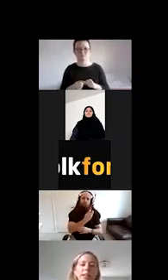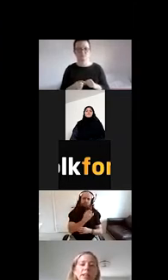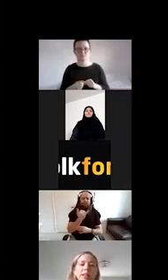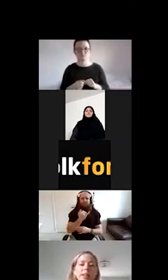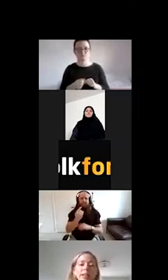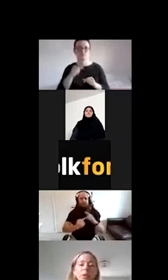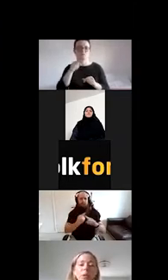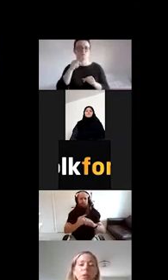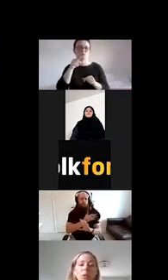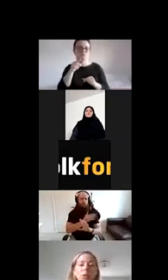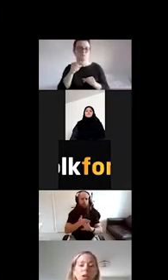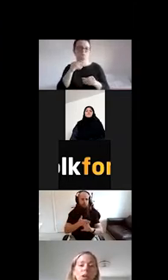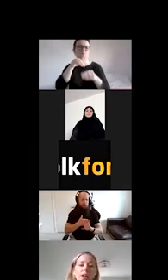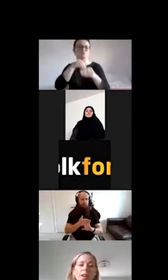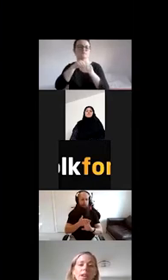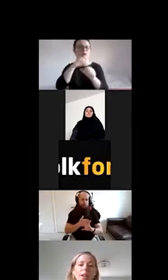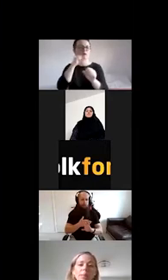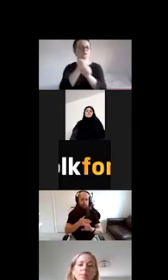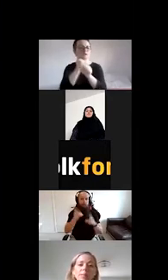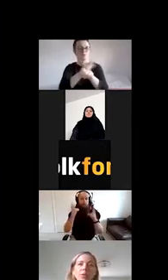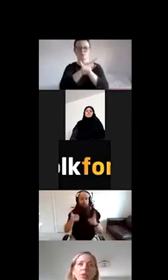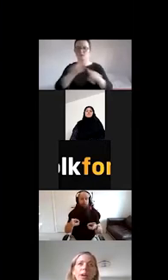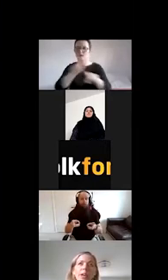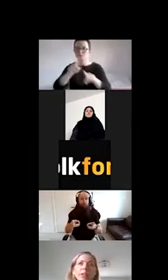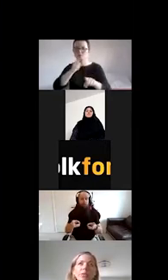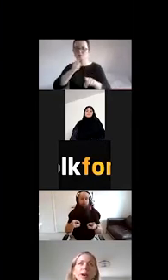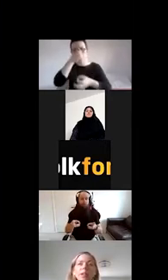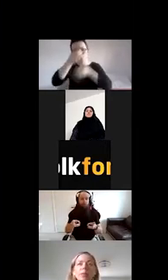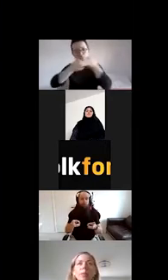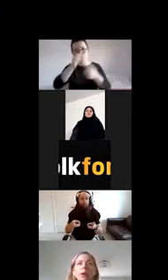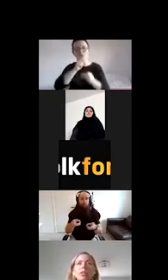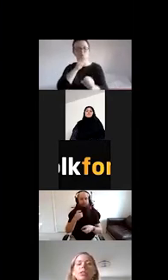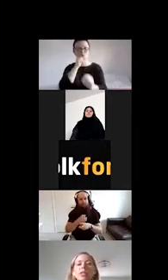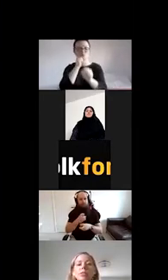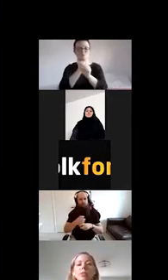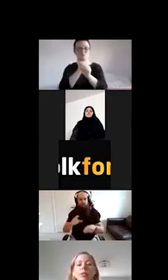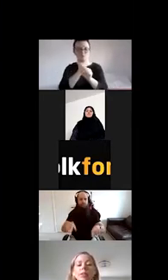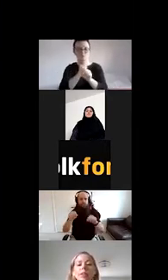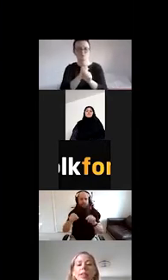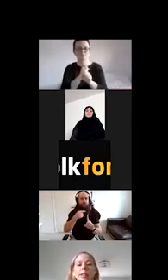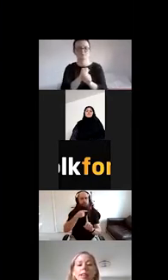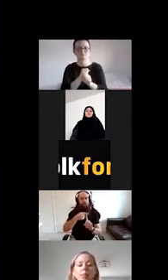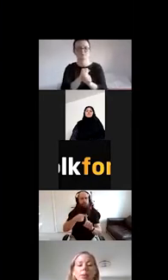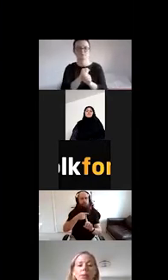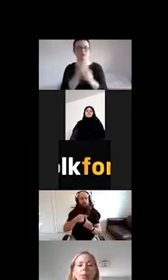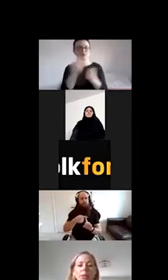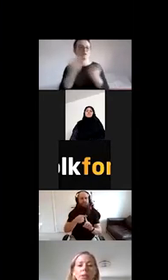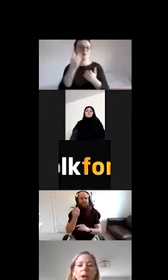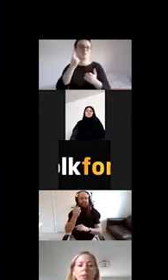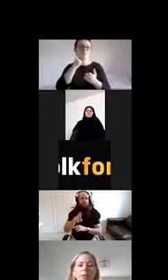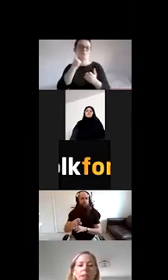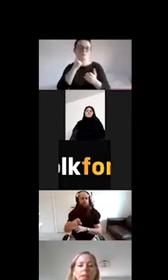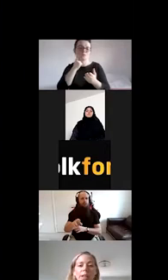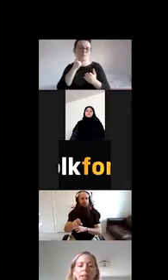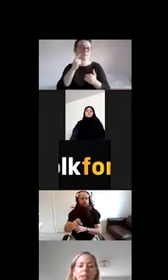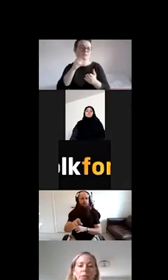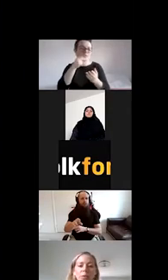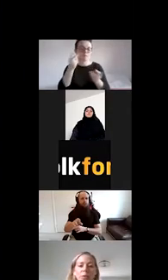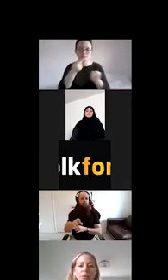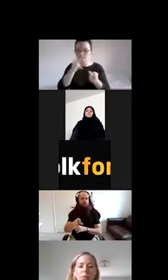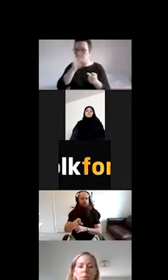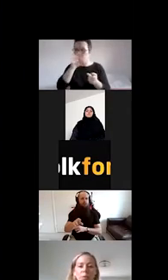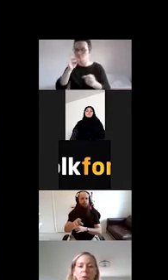20 to 10 years, and also trying to find positive examples on the ground in